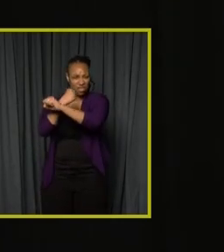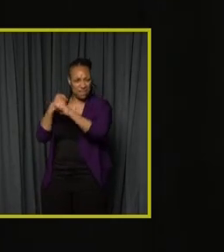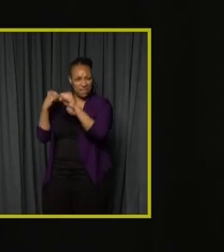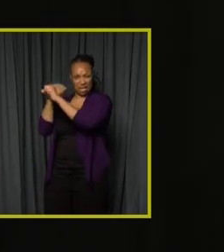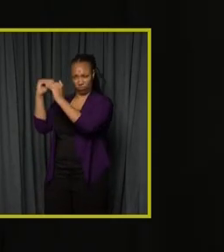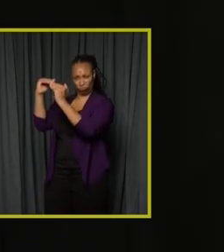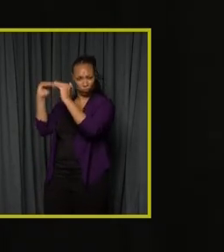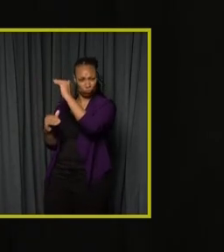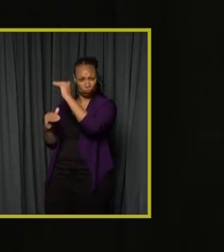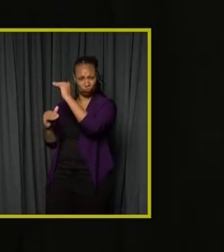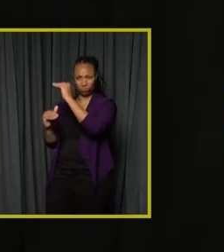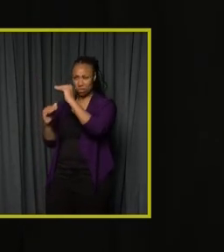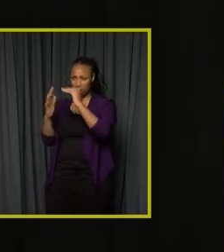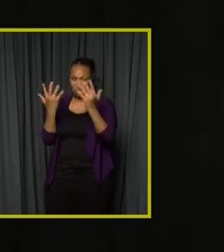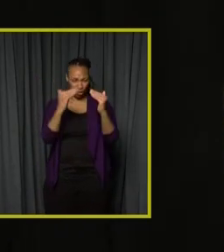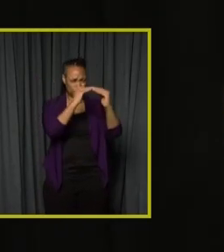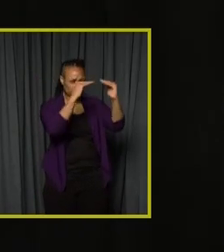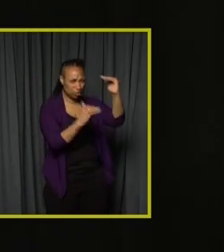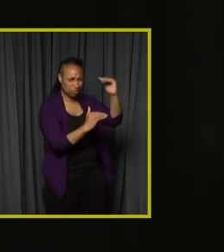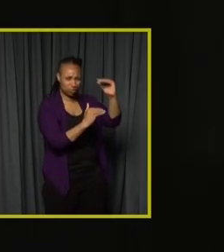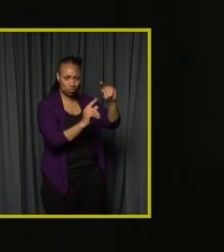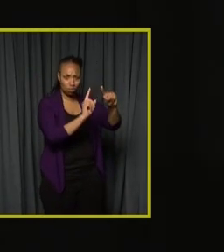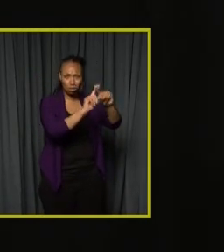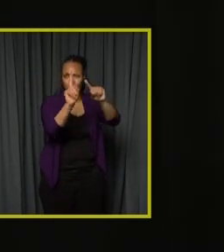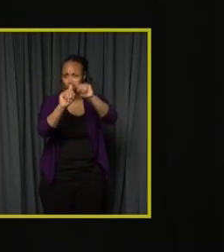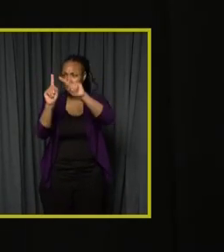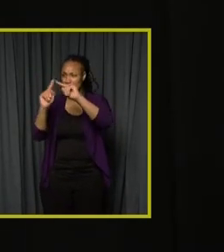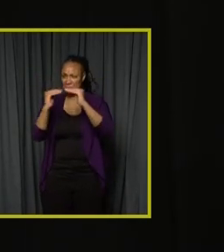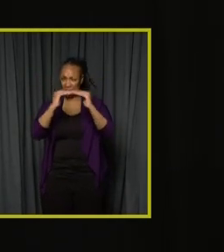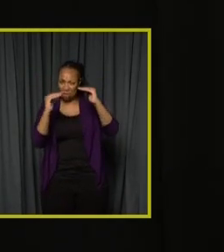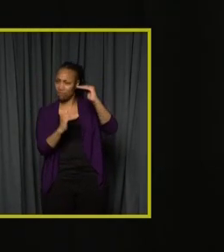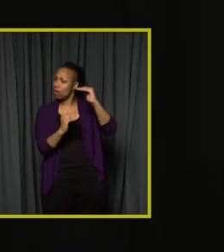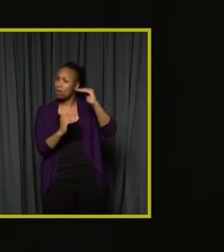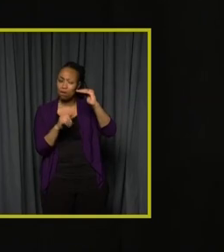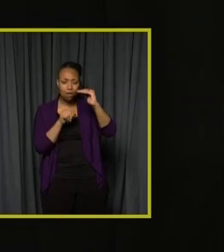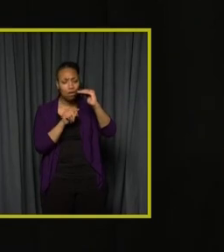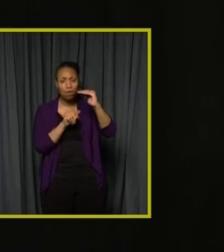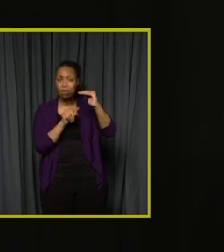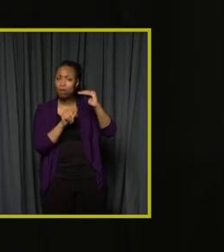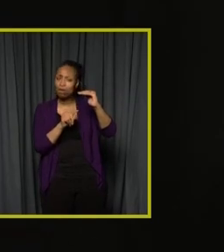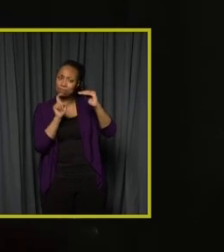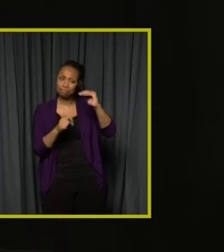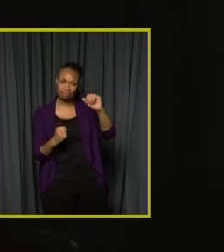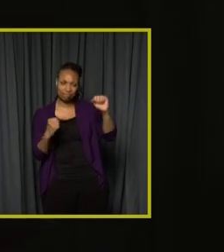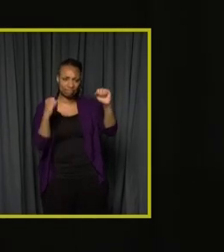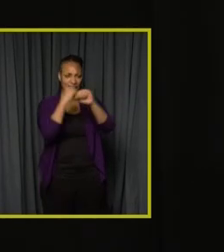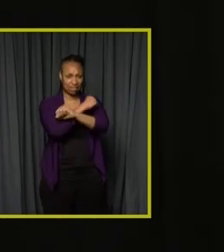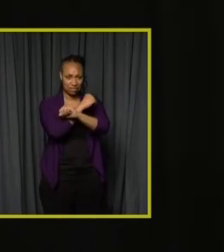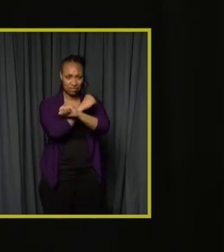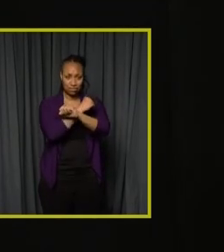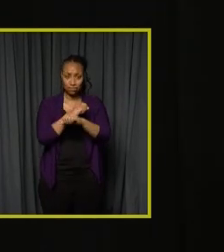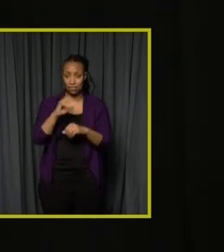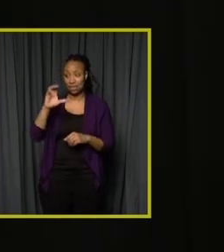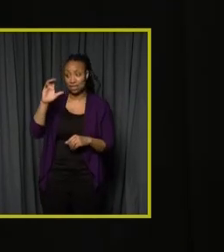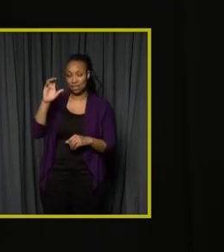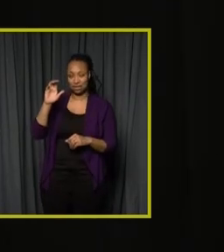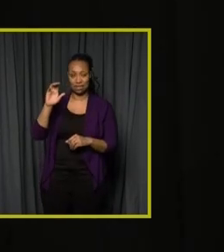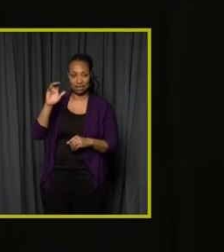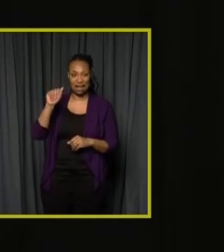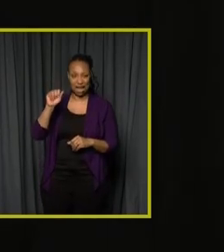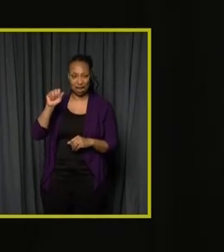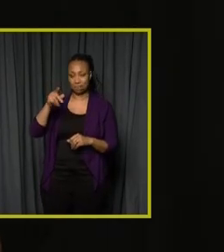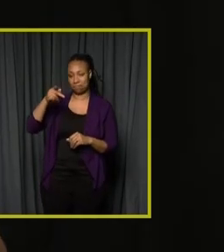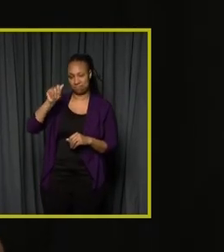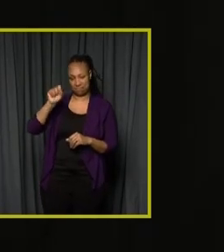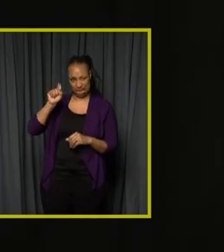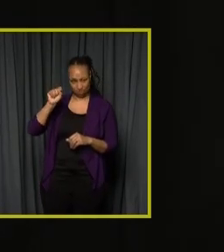poverty. I am the Reverend Nancy Petty, pastor of Pullen Memorial Baptist Church here in Raleigh, North Carolina, where we come